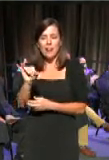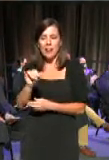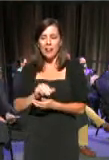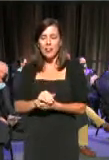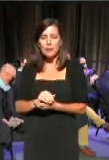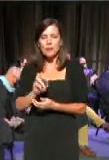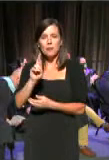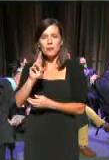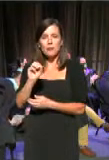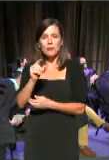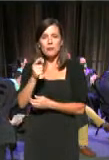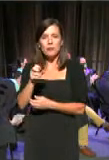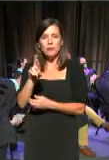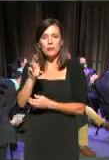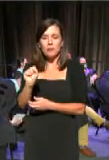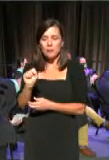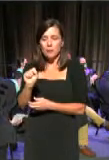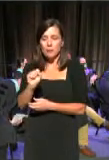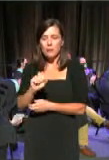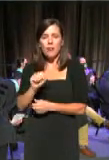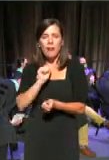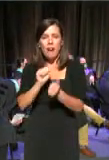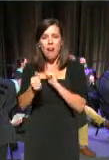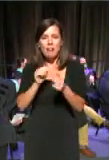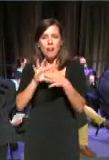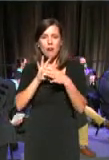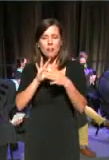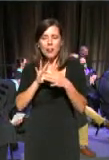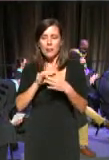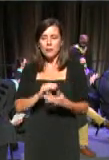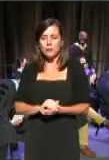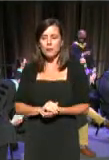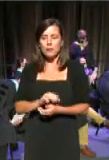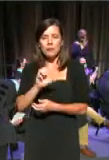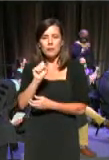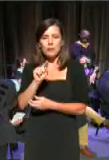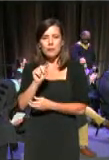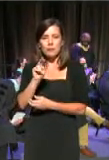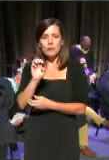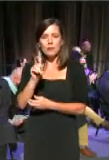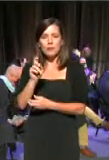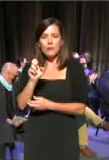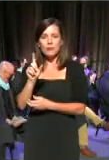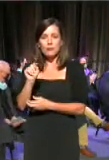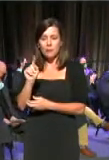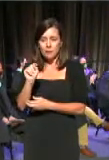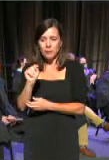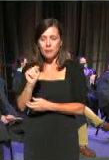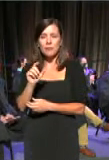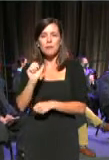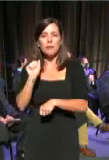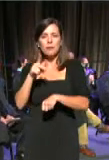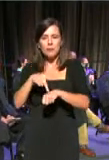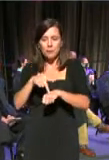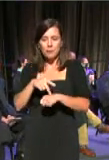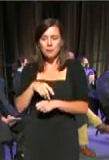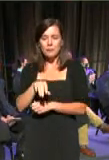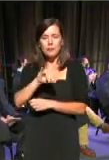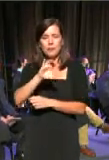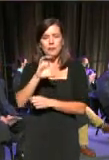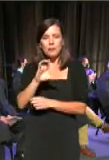instruction, Mr. Greg Rogers, our campus athletic coordinator, Ms. Shay Stuckett, assistant